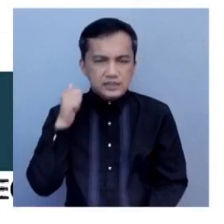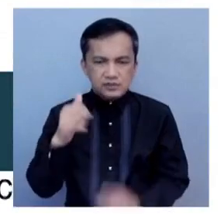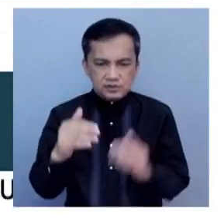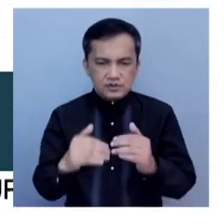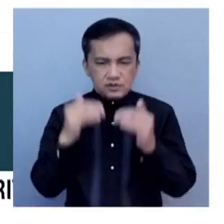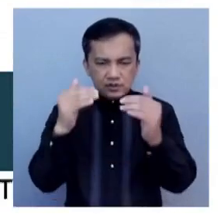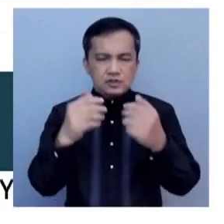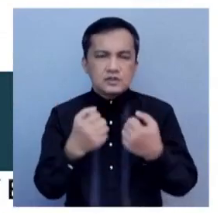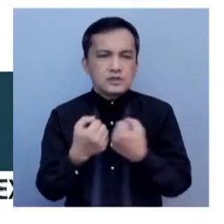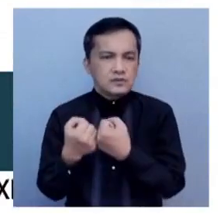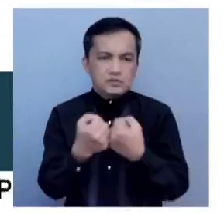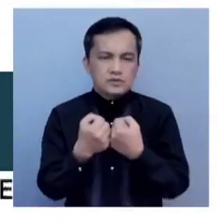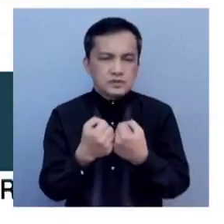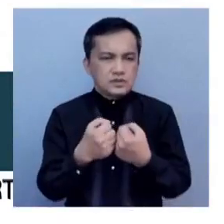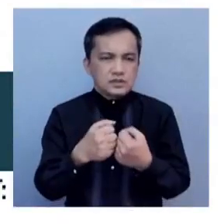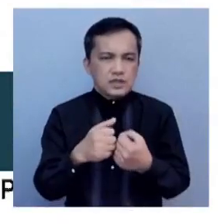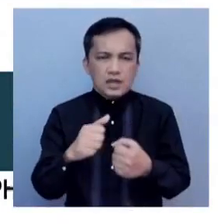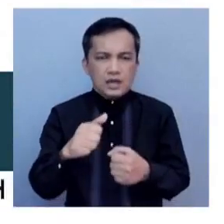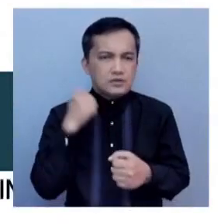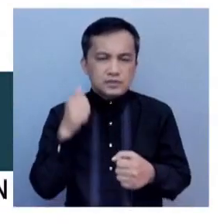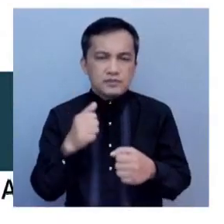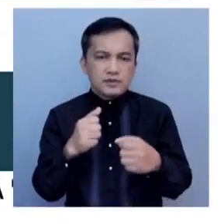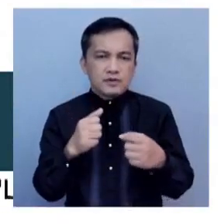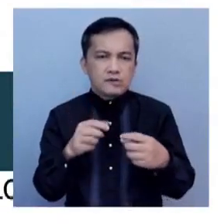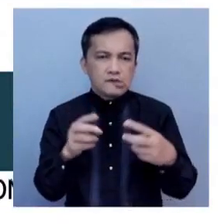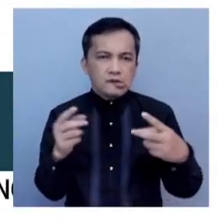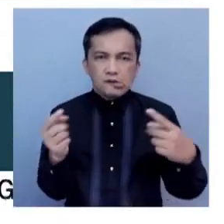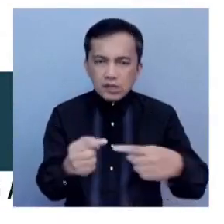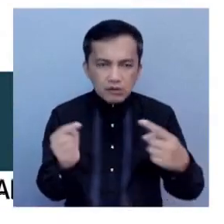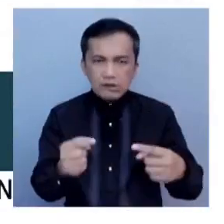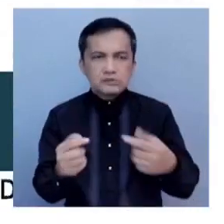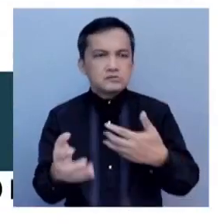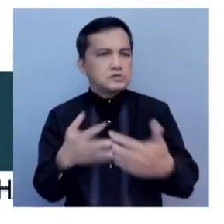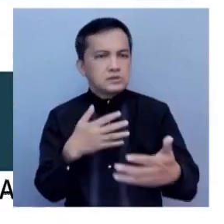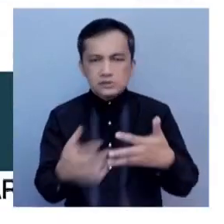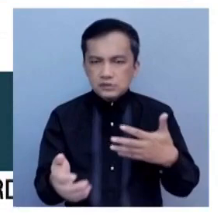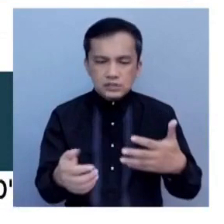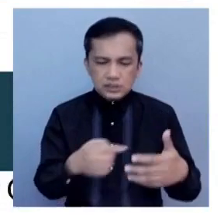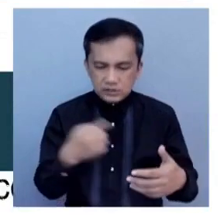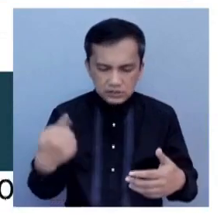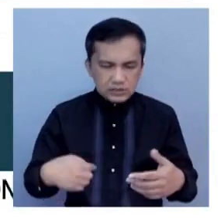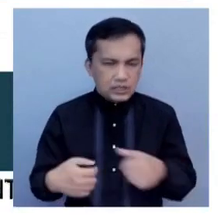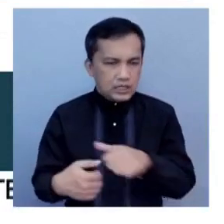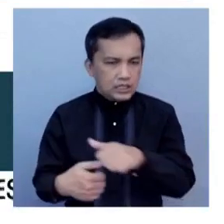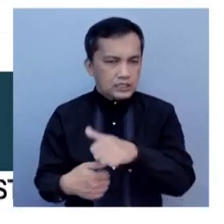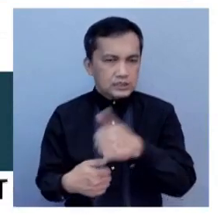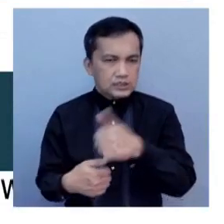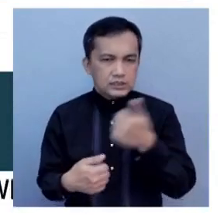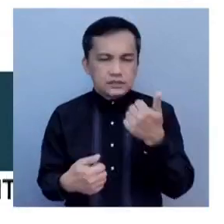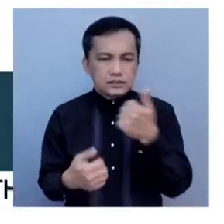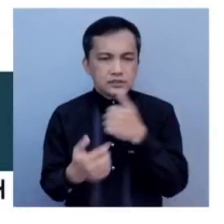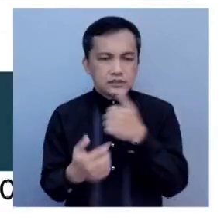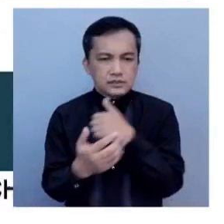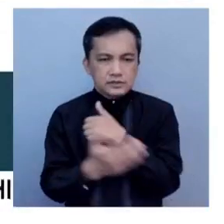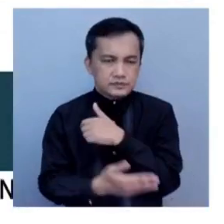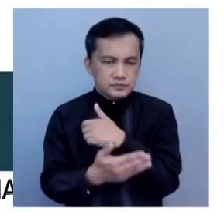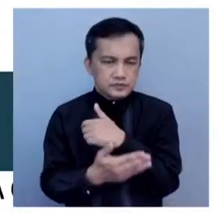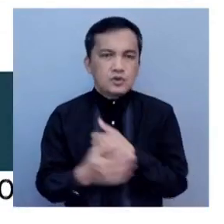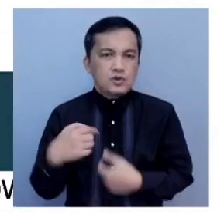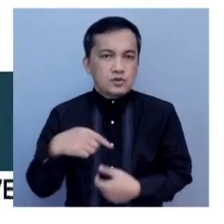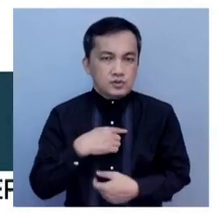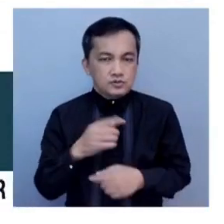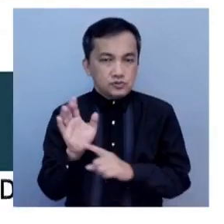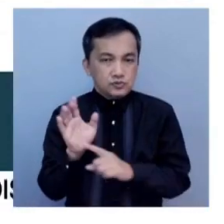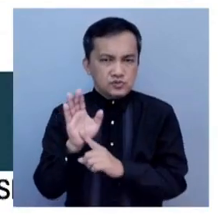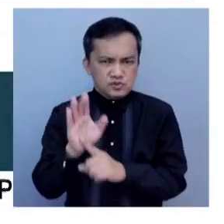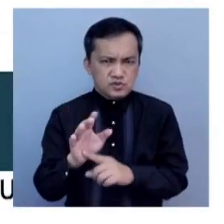We don't want to provoke anybody, whether it's China or any other claimant states. We want to show the world that we are